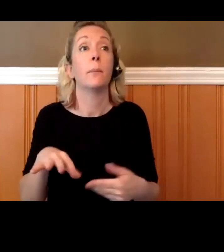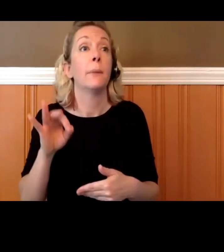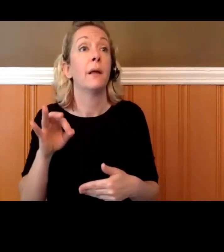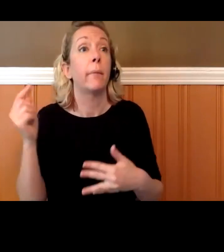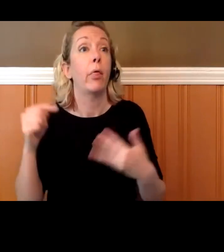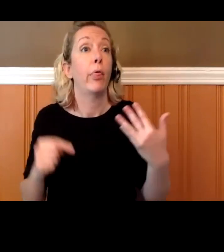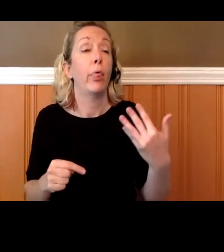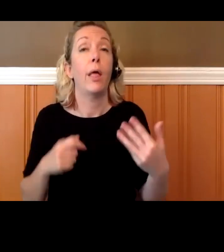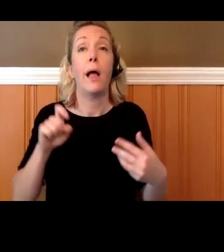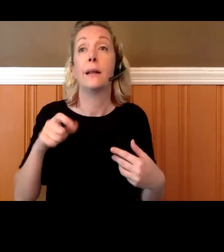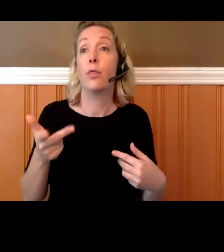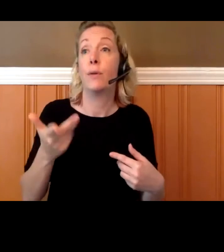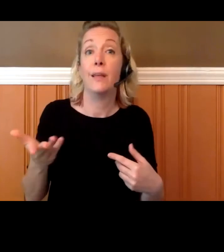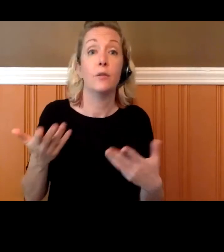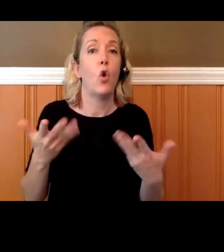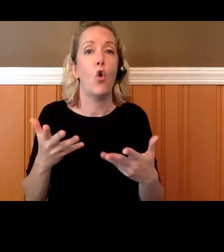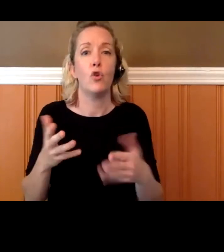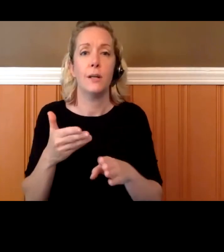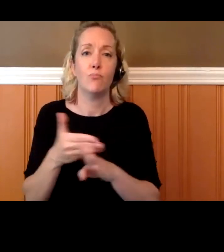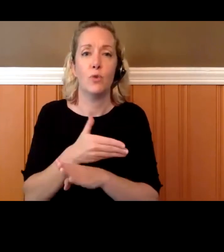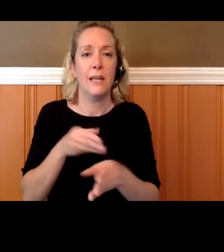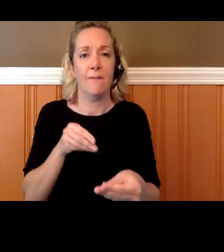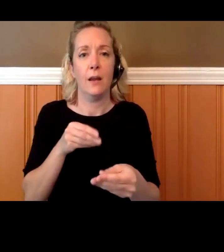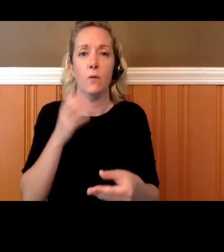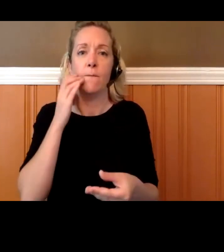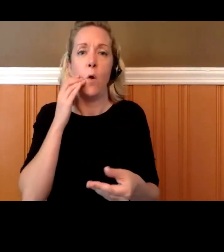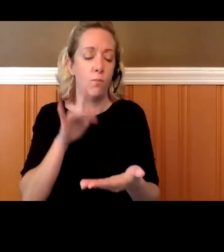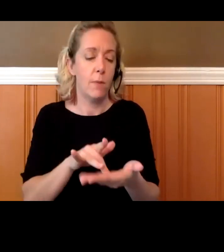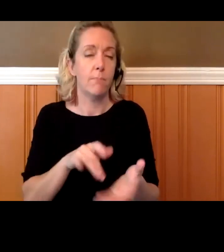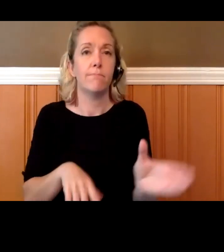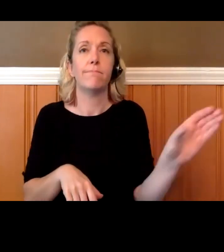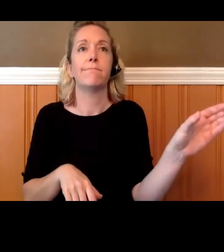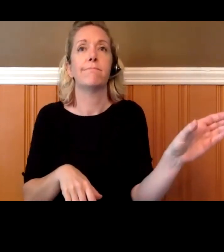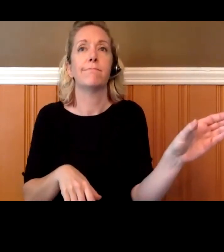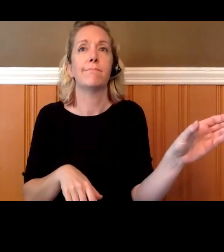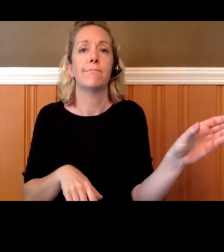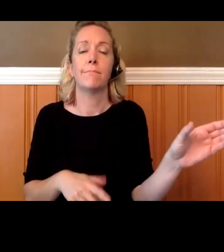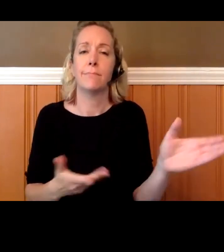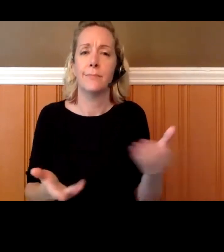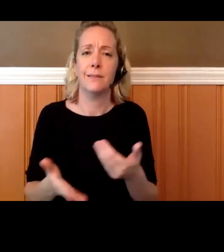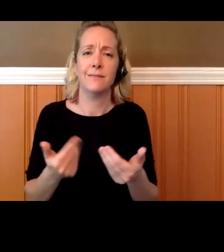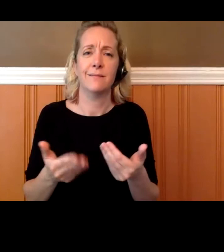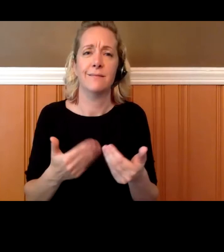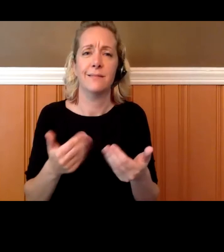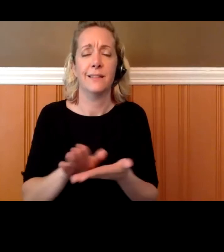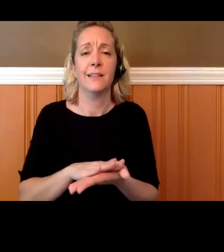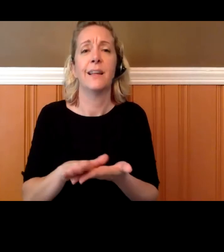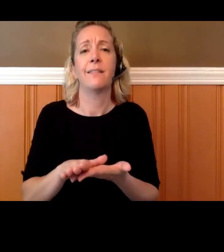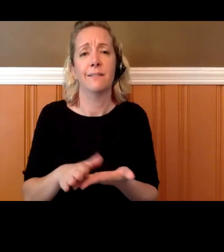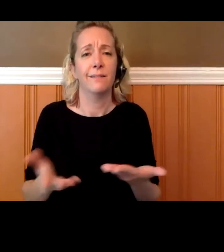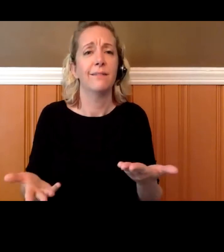help me? I mean, you could have all of those pre-printed if you wanted to, on top of your shopping list or on top of the number for